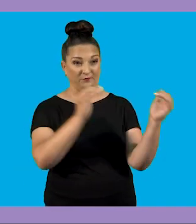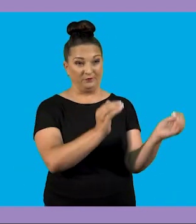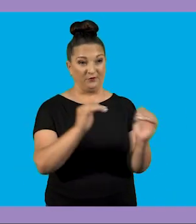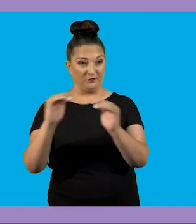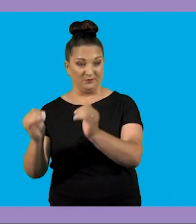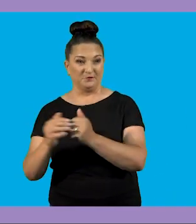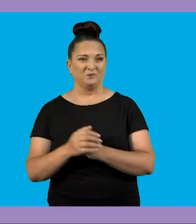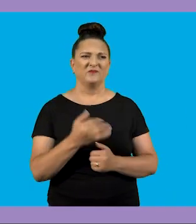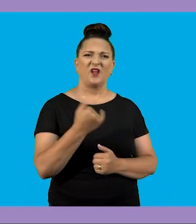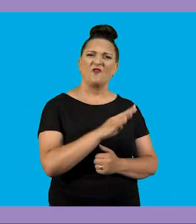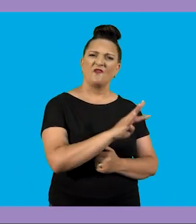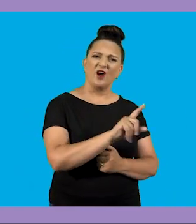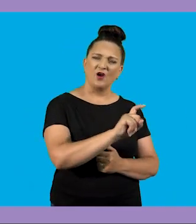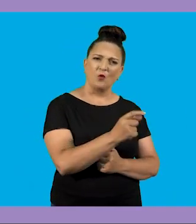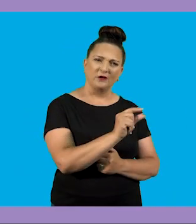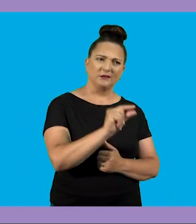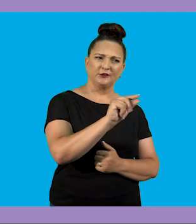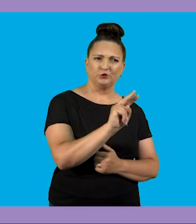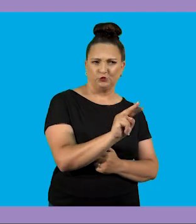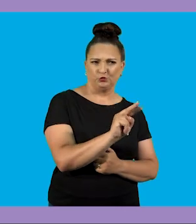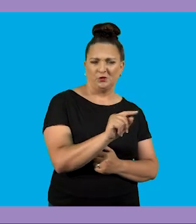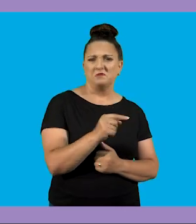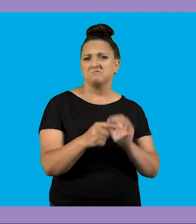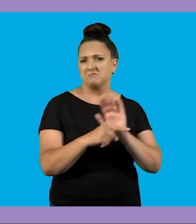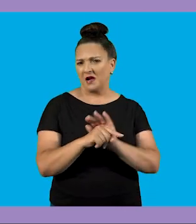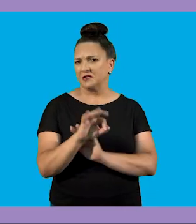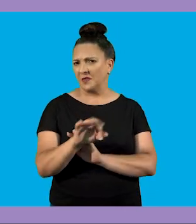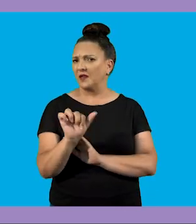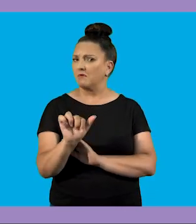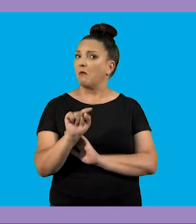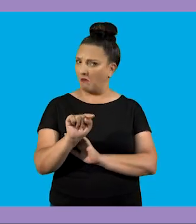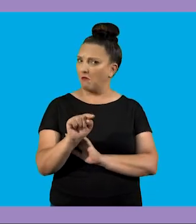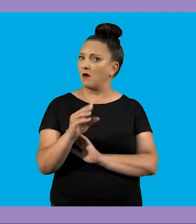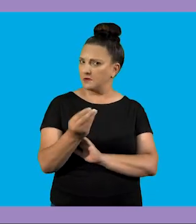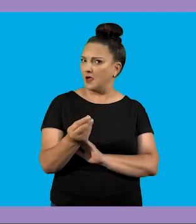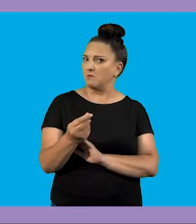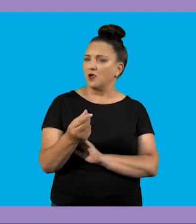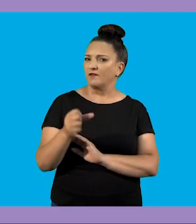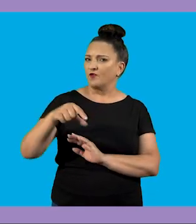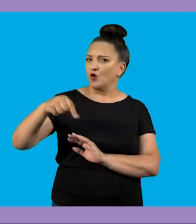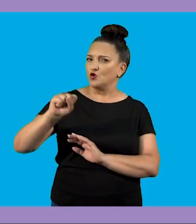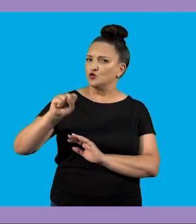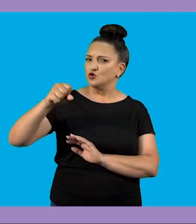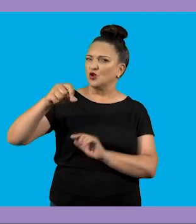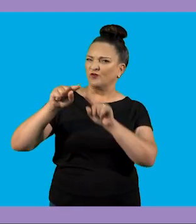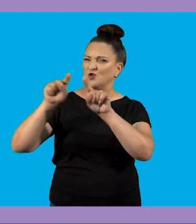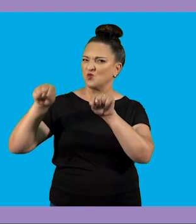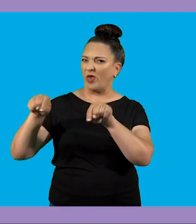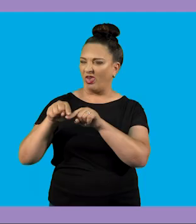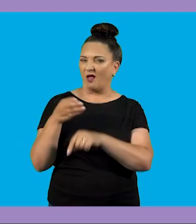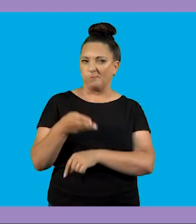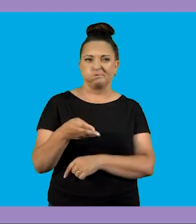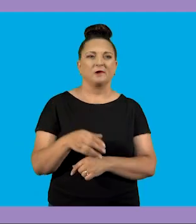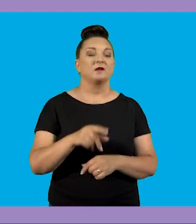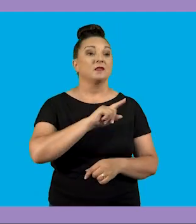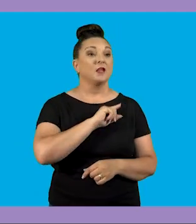have 4x squared minus 36. 4x squared is a square number and 36 is a square number. So that's